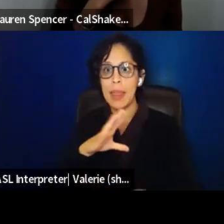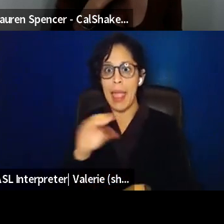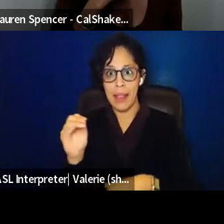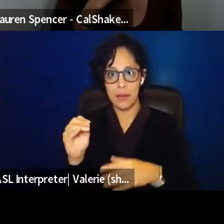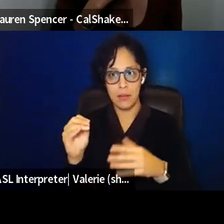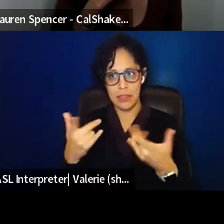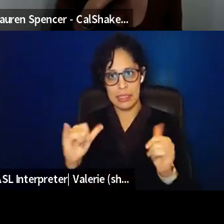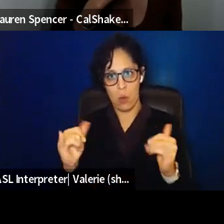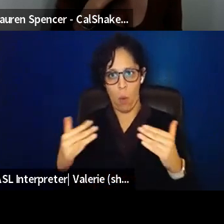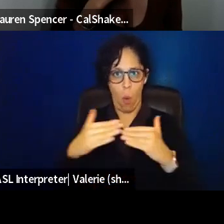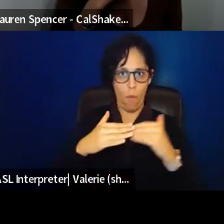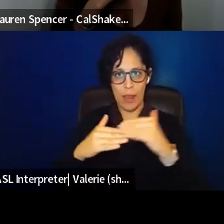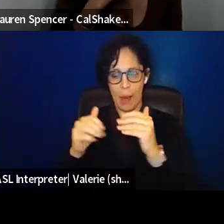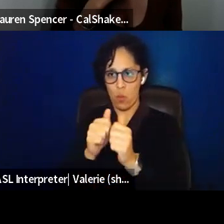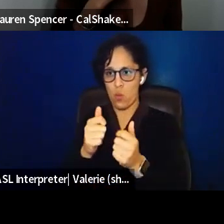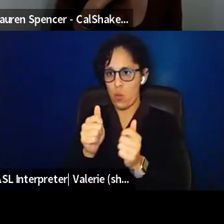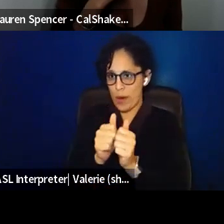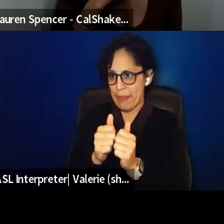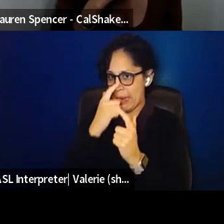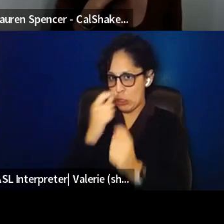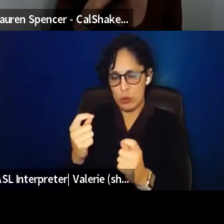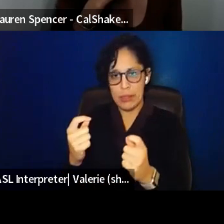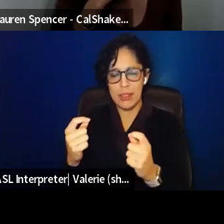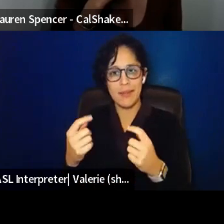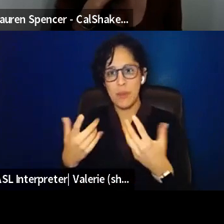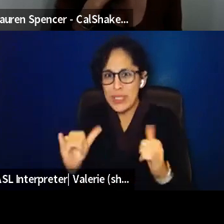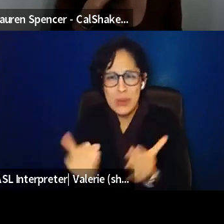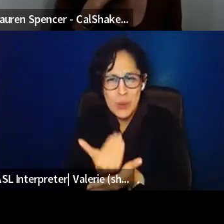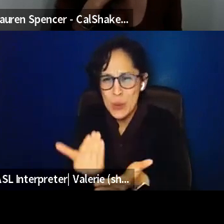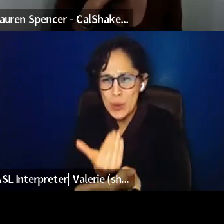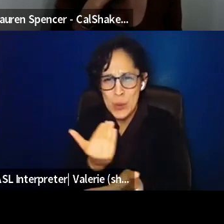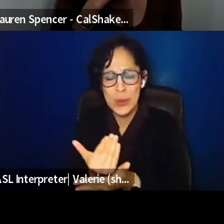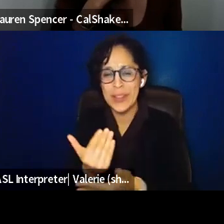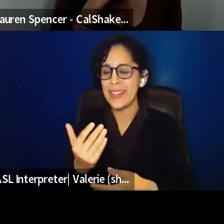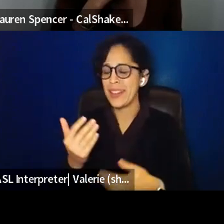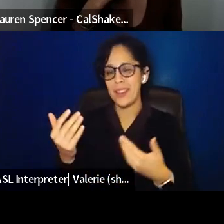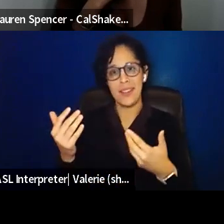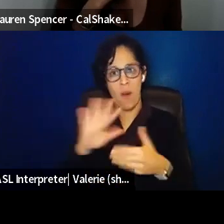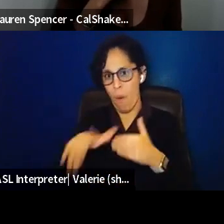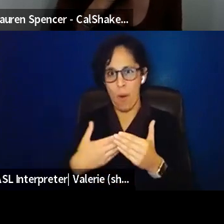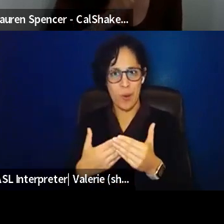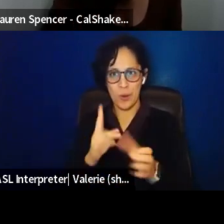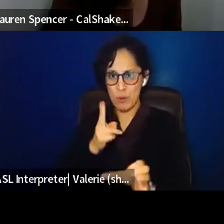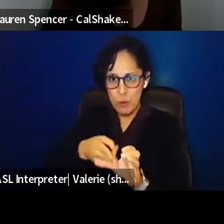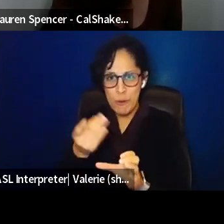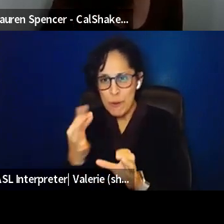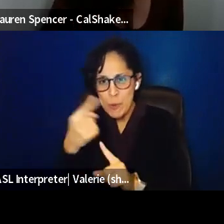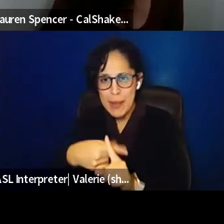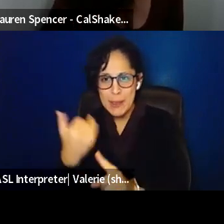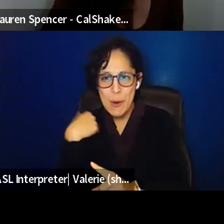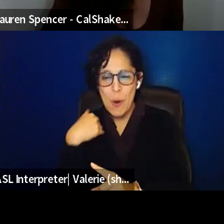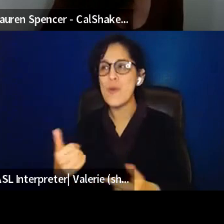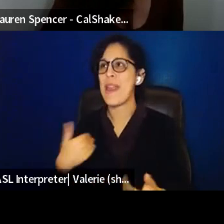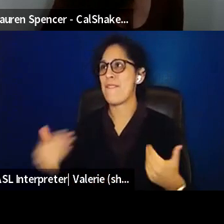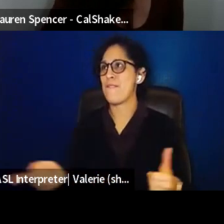be a real collaborative endeavor. We're very new. Mayan joined us only a couple of months ago. So we have our first artistic